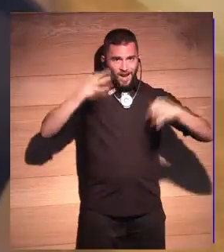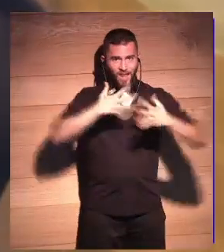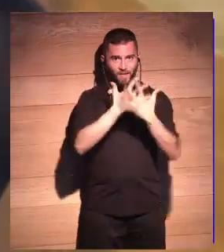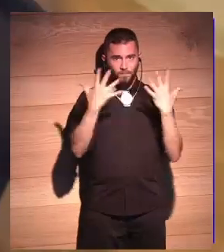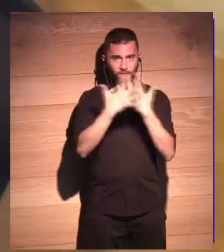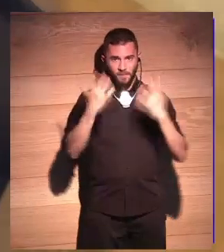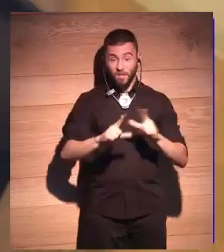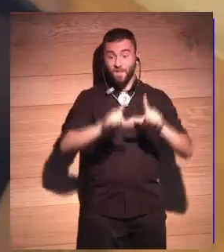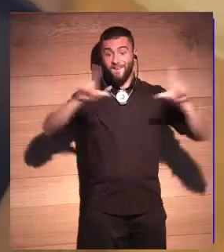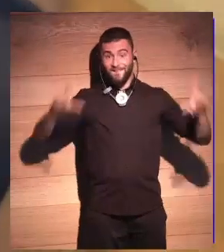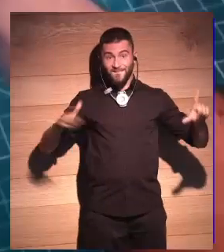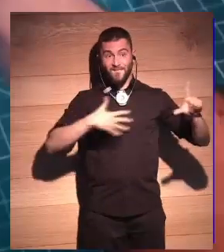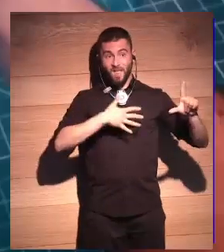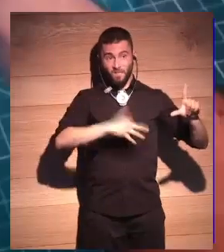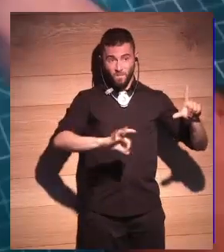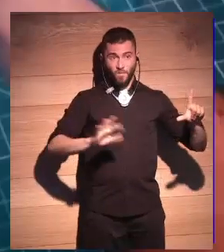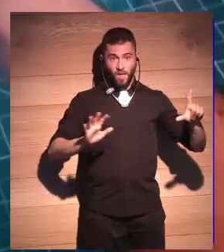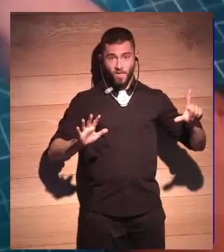with me.